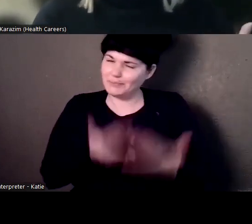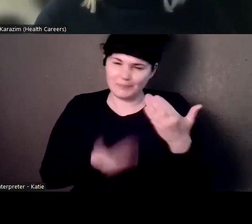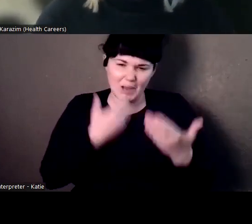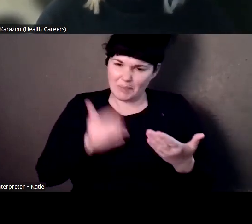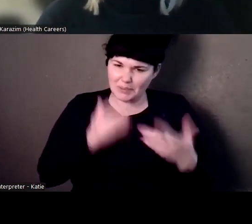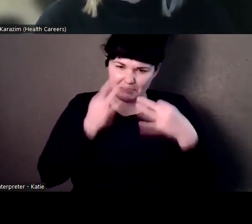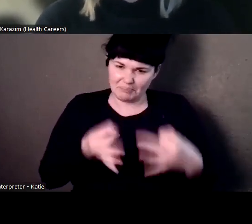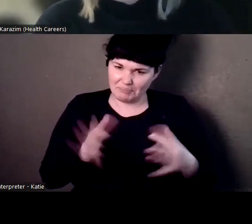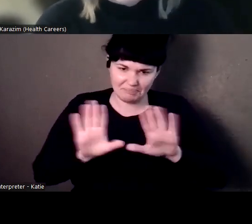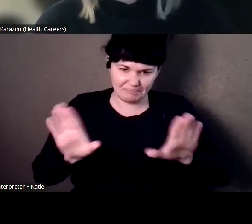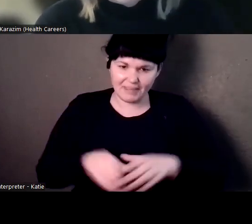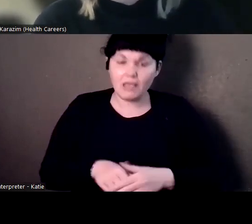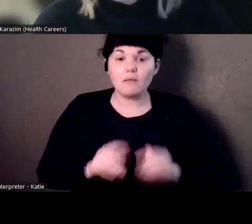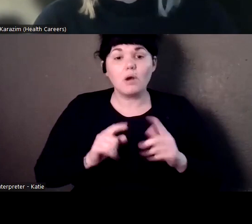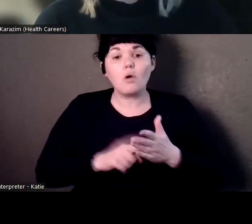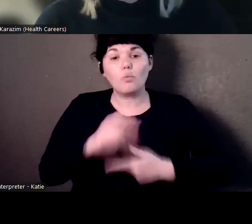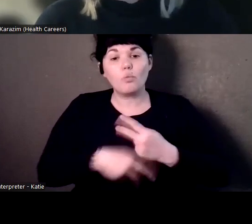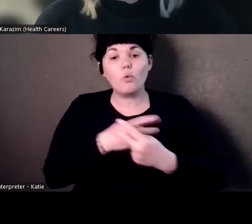But what work can you do too?